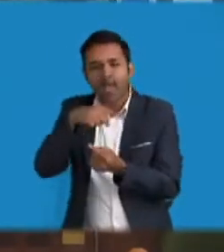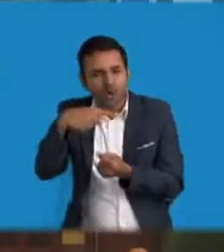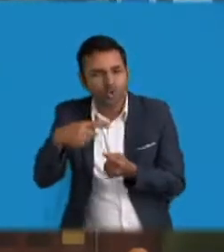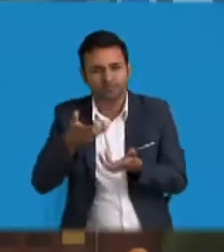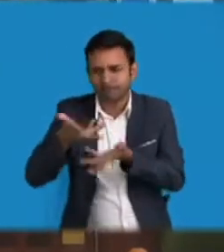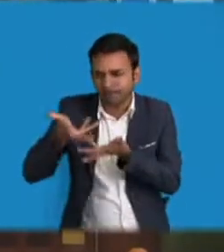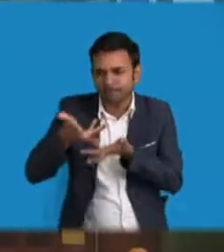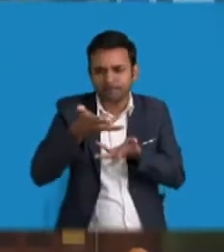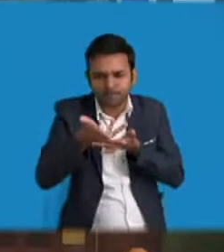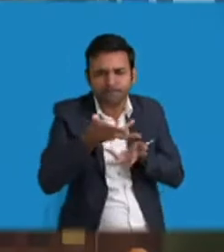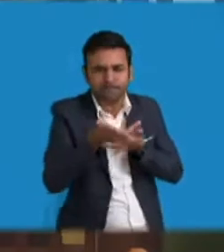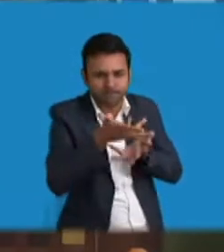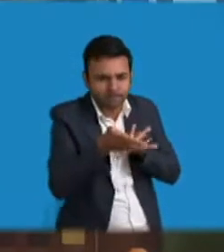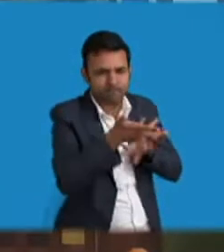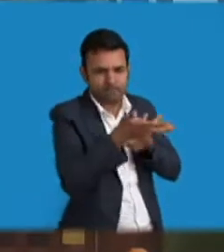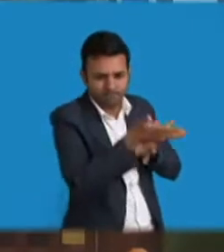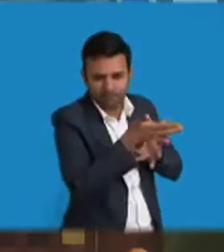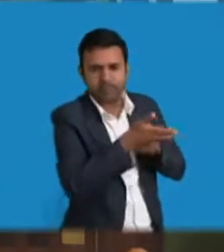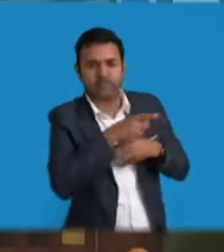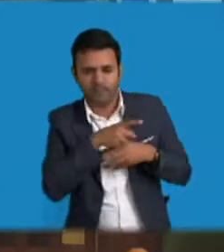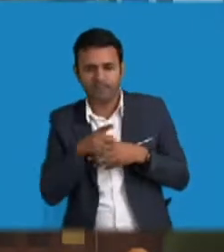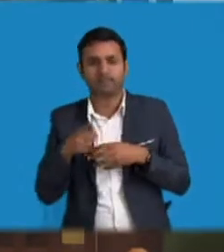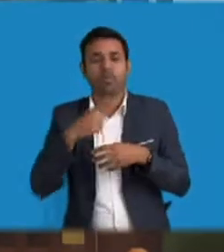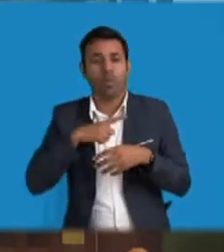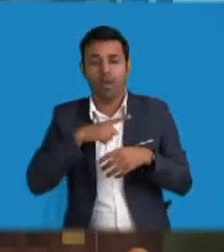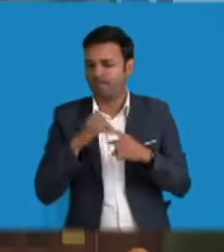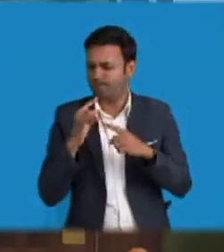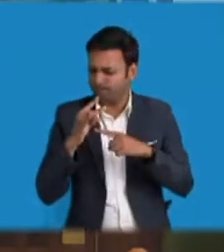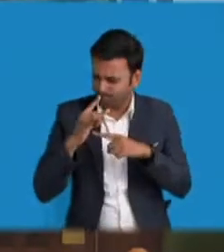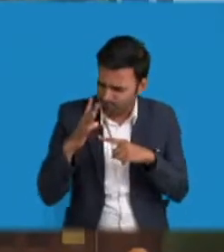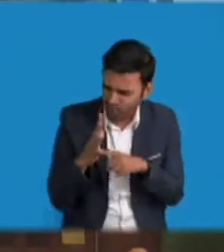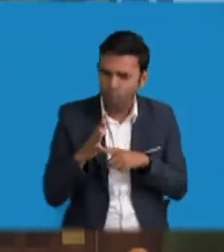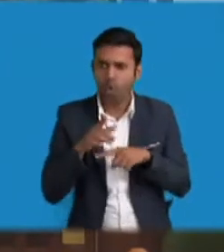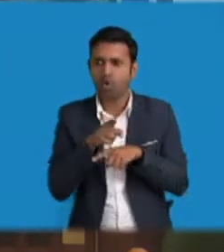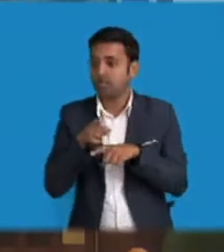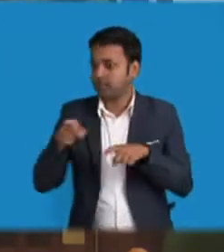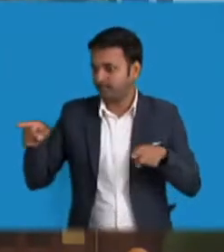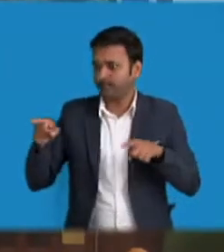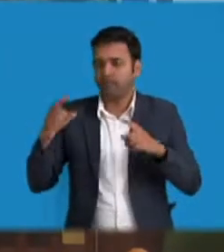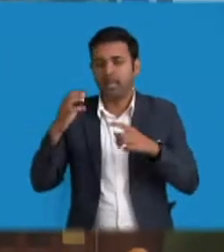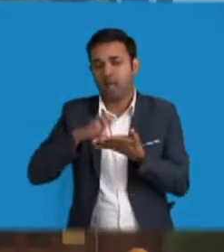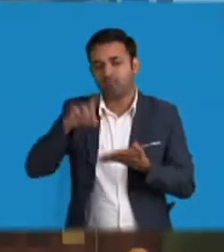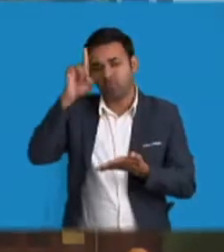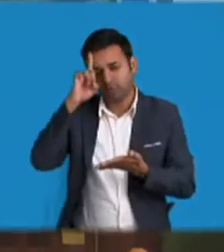basic education and skills that will provide them with a